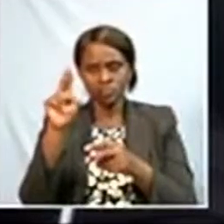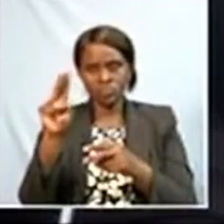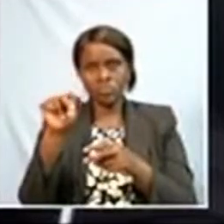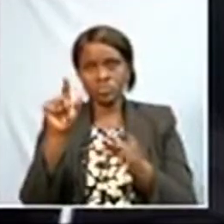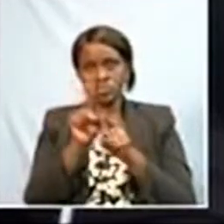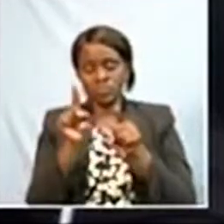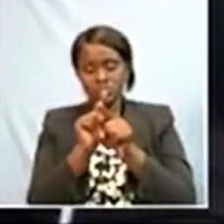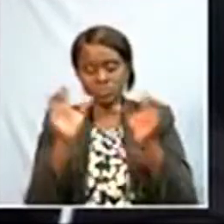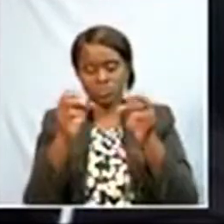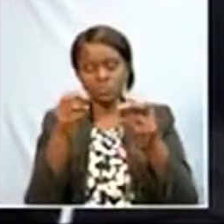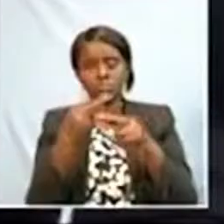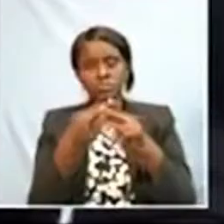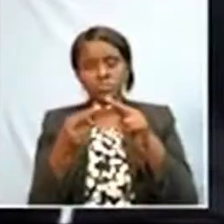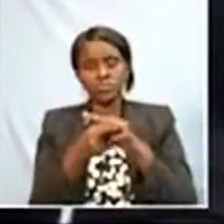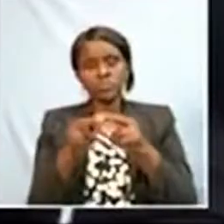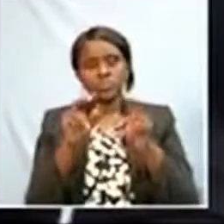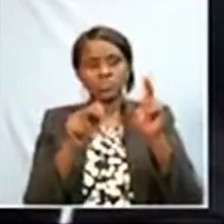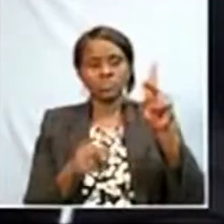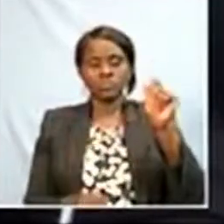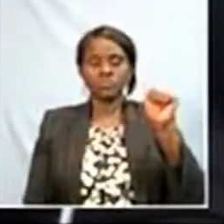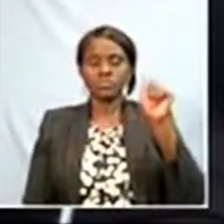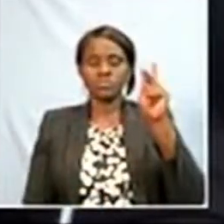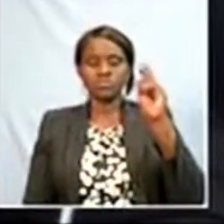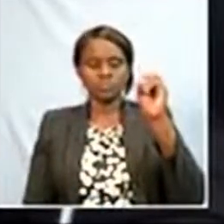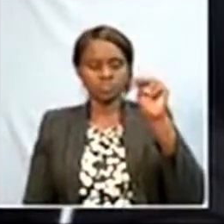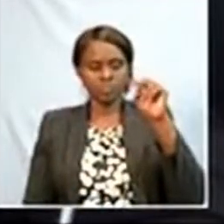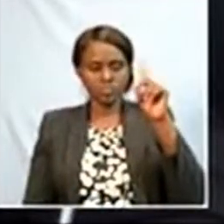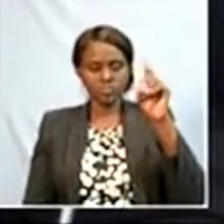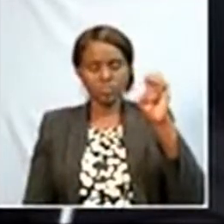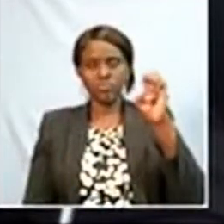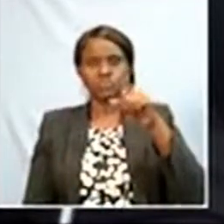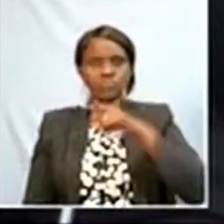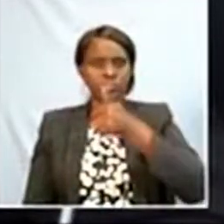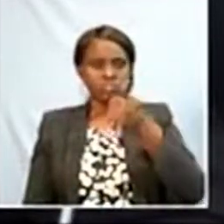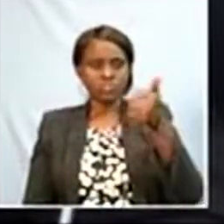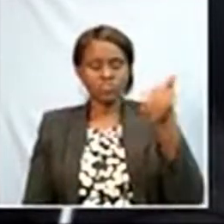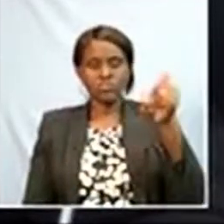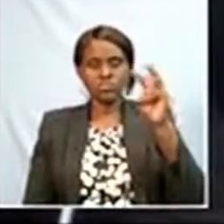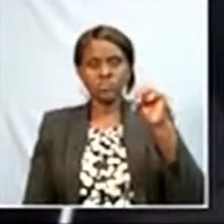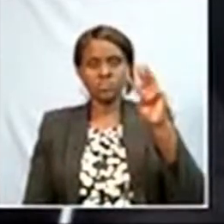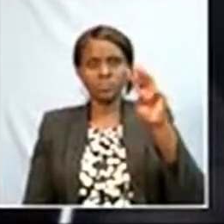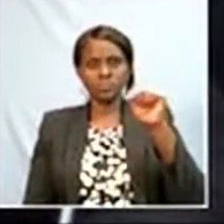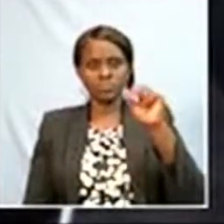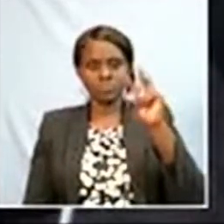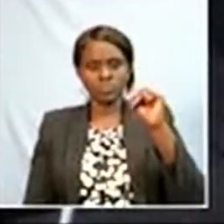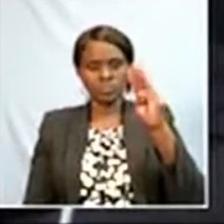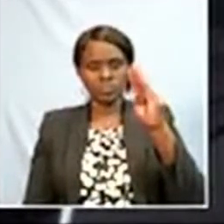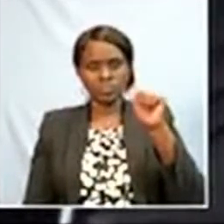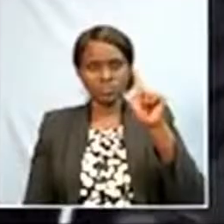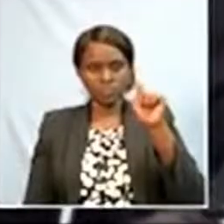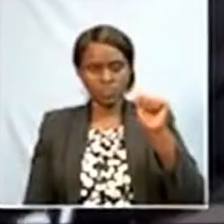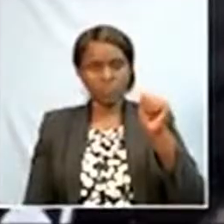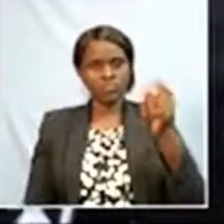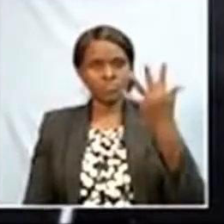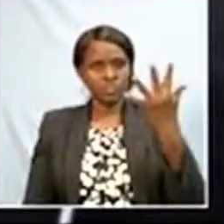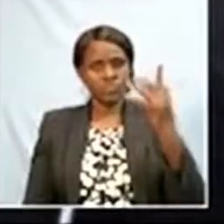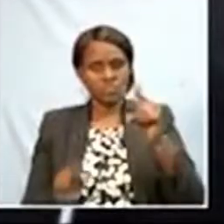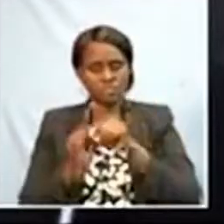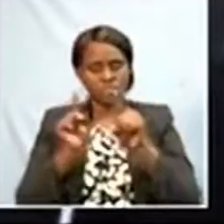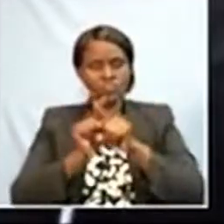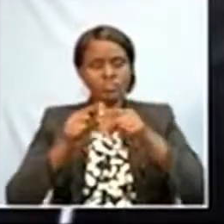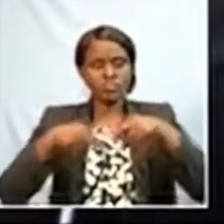classroom block at Kakonde, and 1 by 3 classroom block at MBALA. Fine. Including the